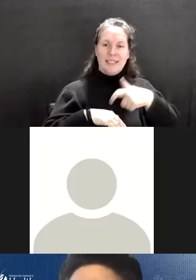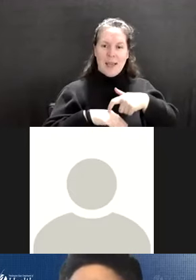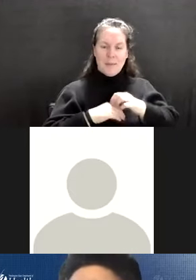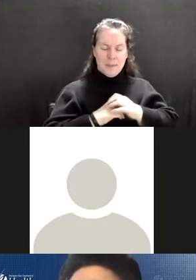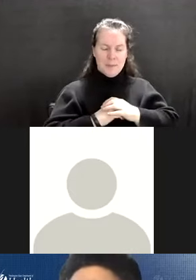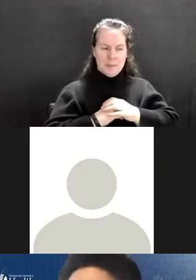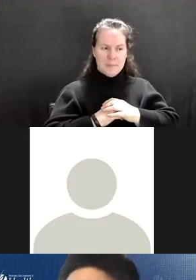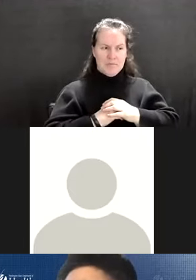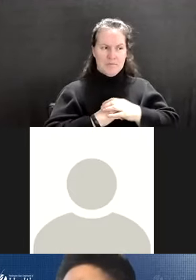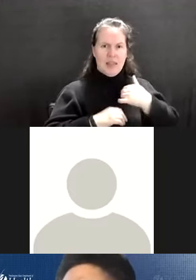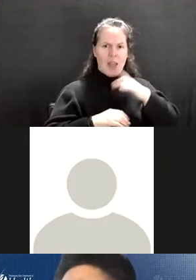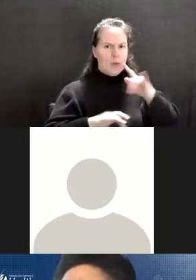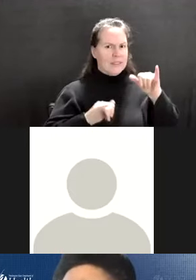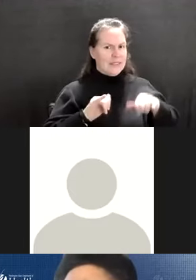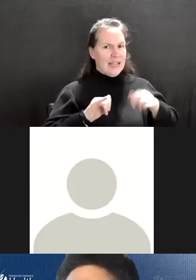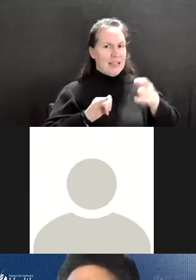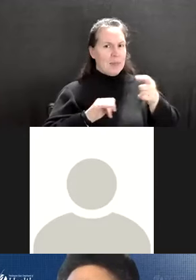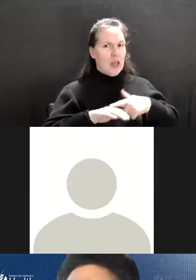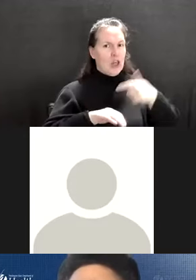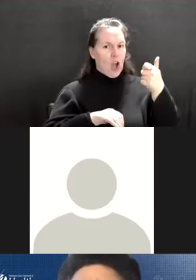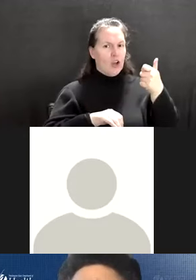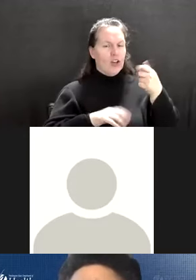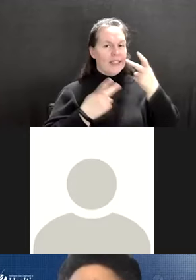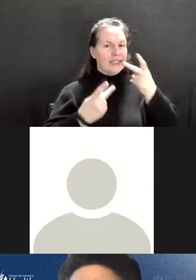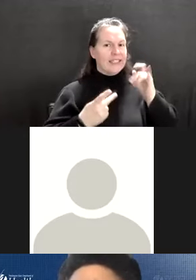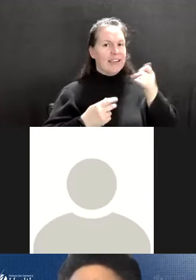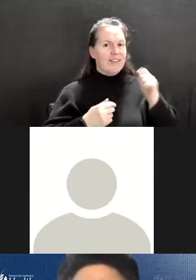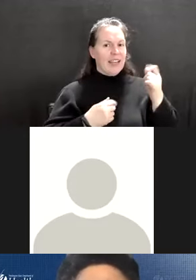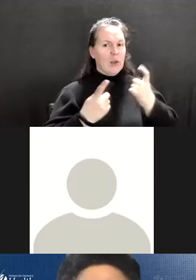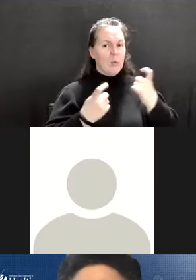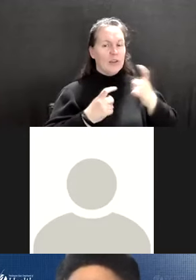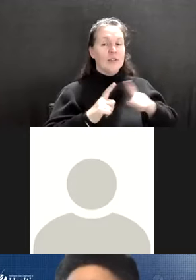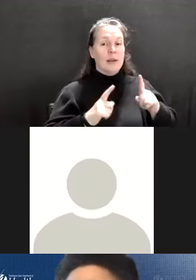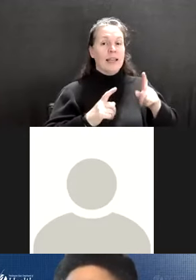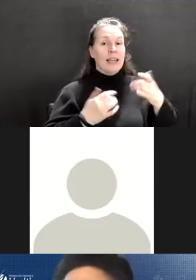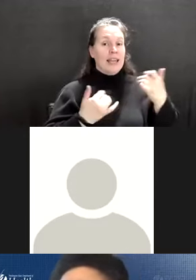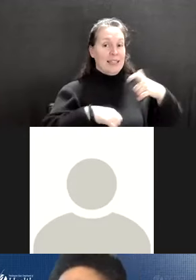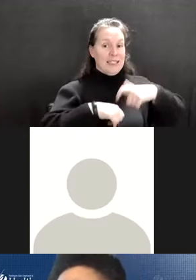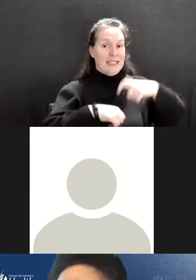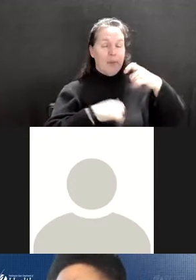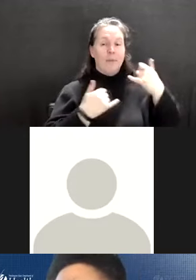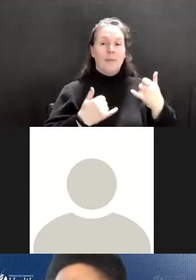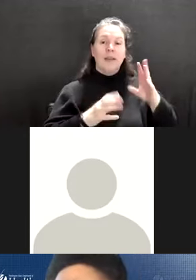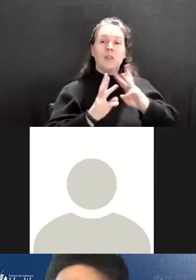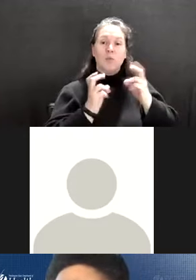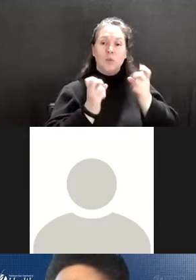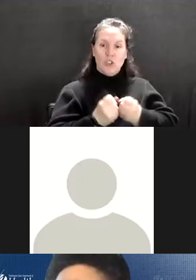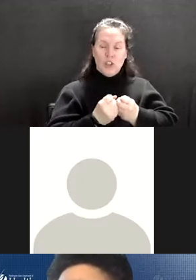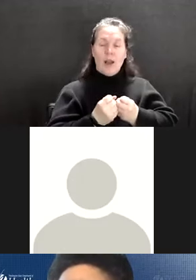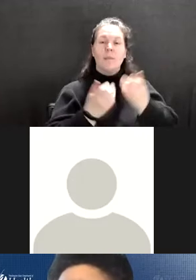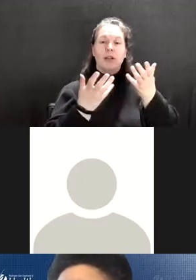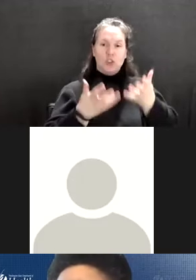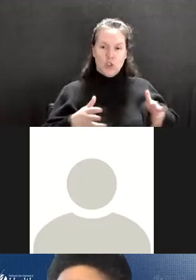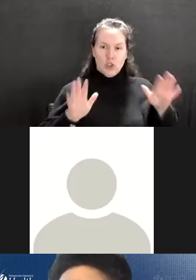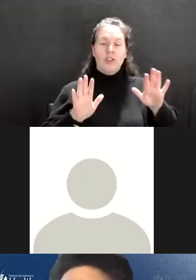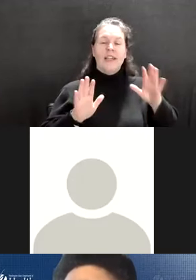just stick around a little bit longer and see if there's any questions. But at this point, this workshop is adjourned, and I'll